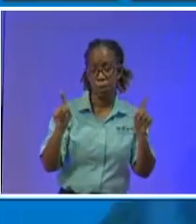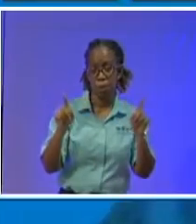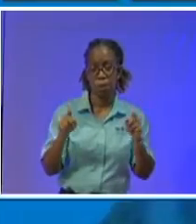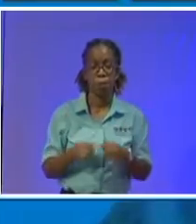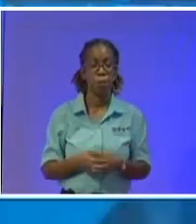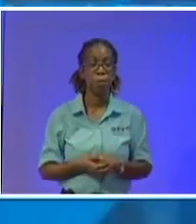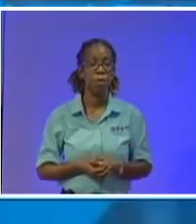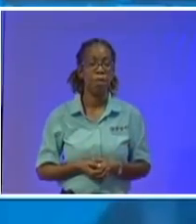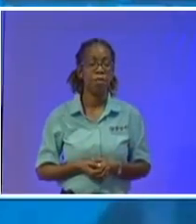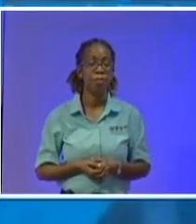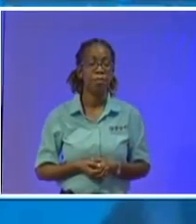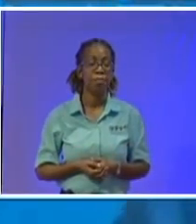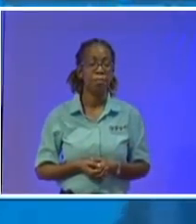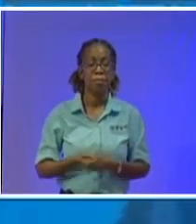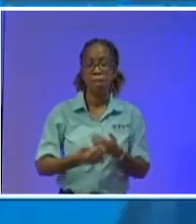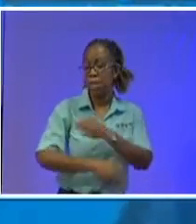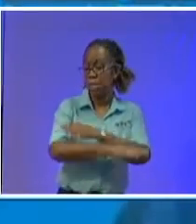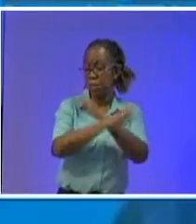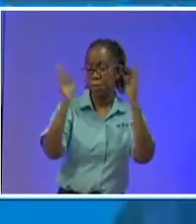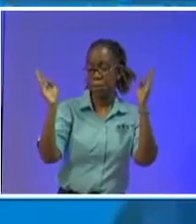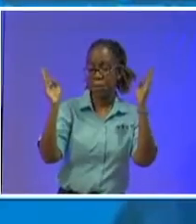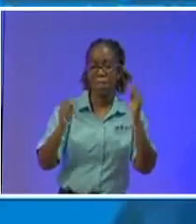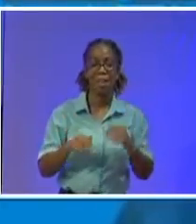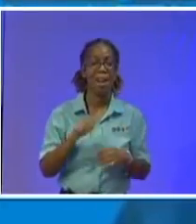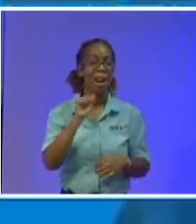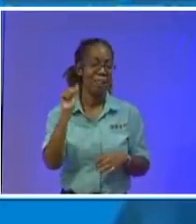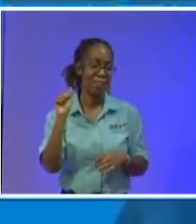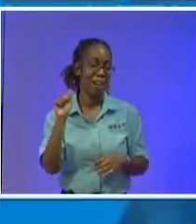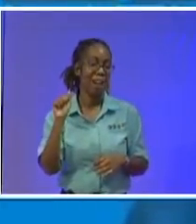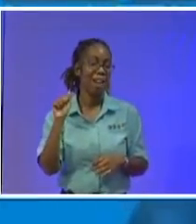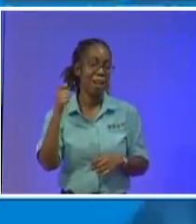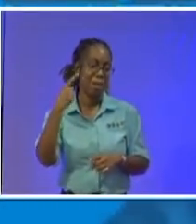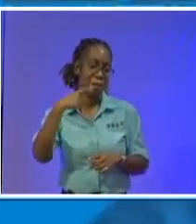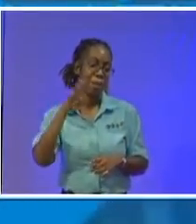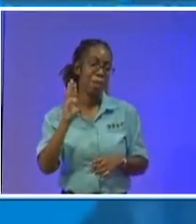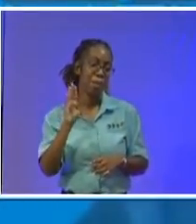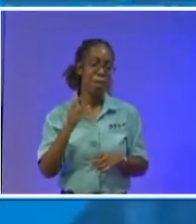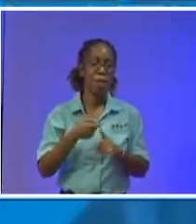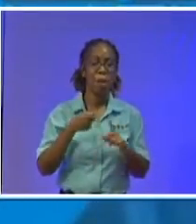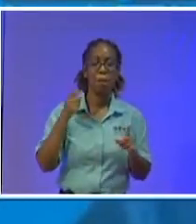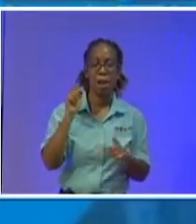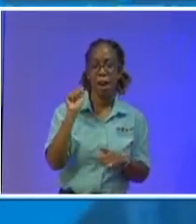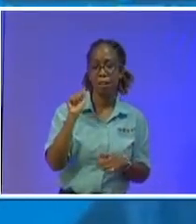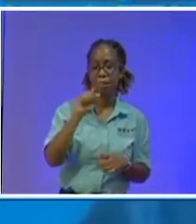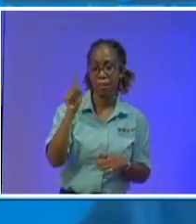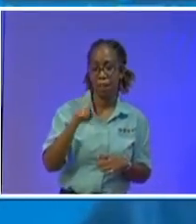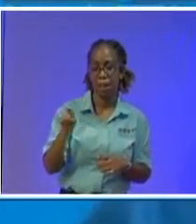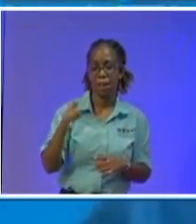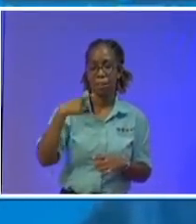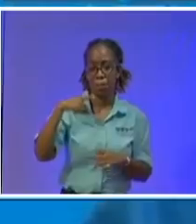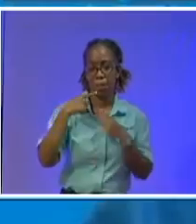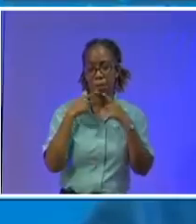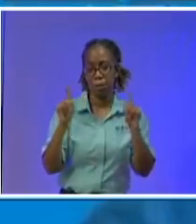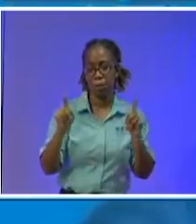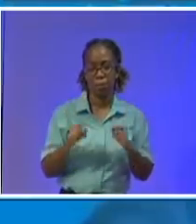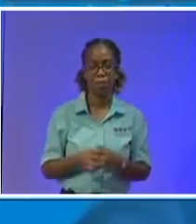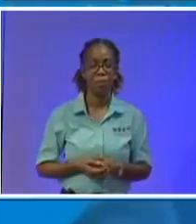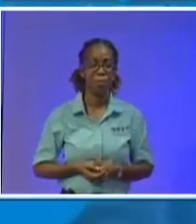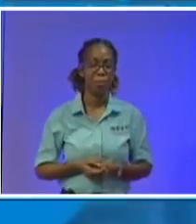morning, Al, and good morning, everyone. Prabhi Hari, azpnews.com. My first question is the CMO, and the second one is for Dr.